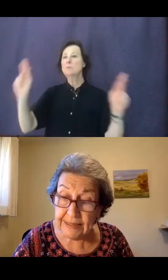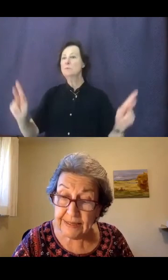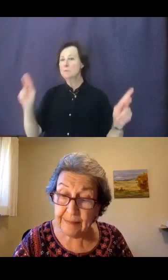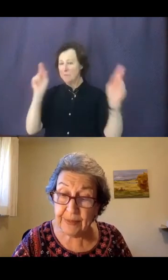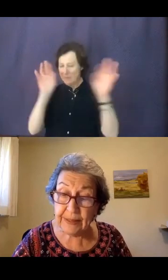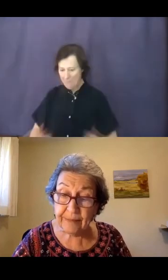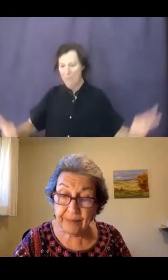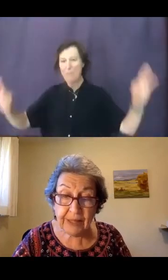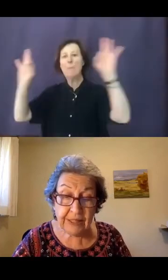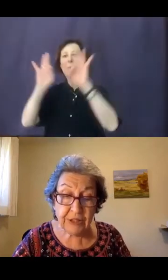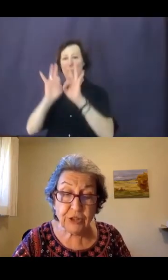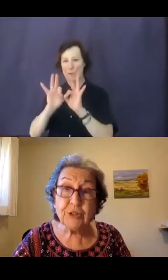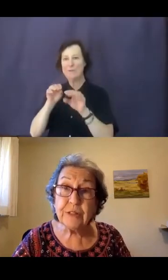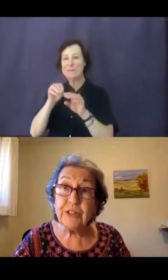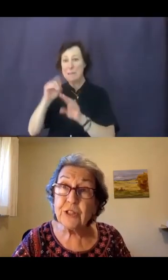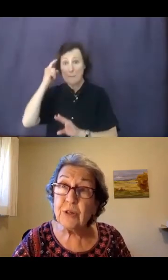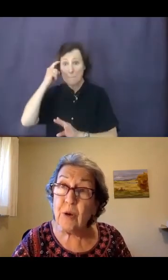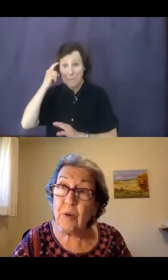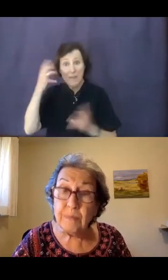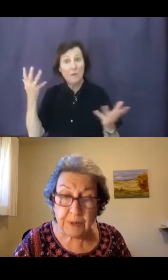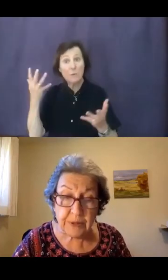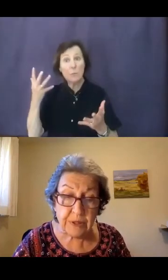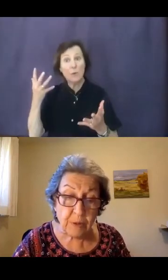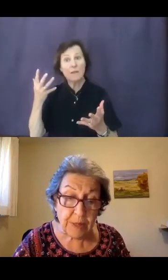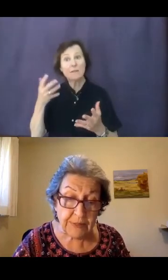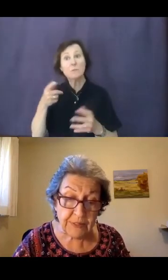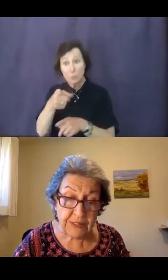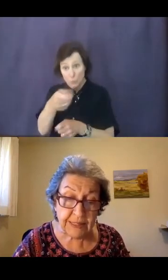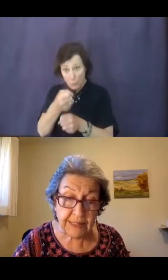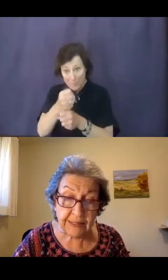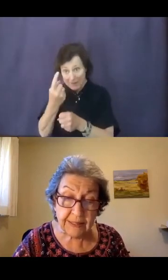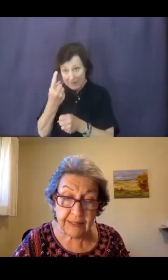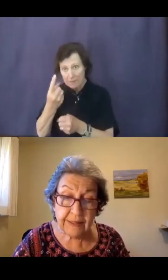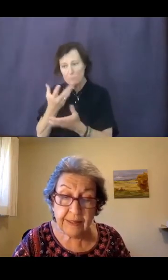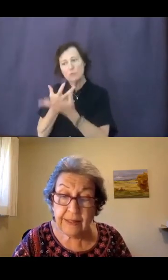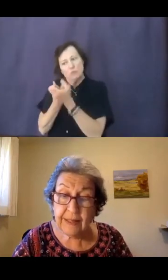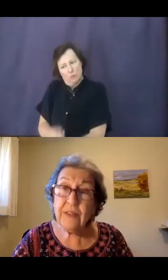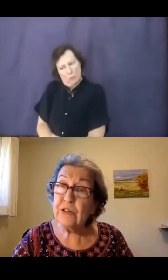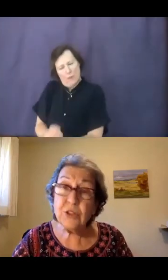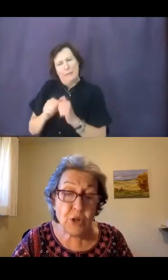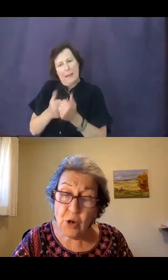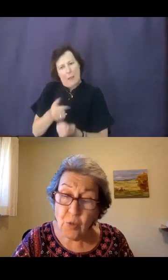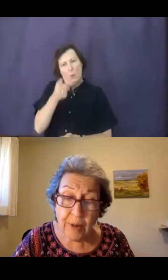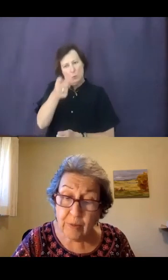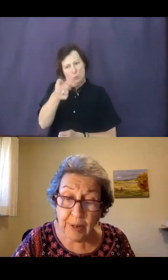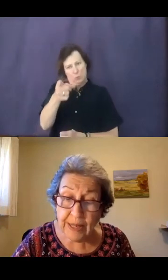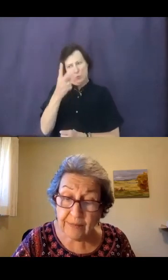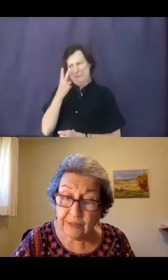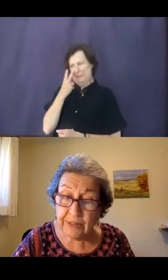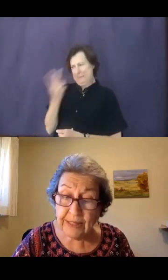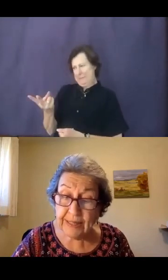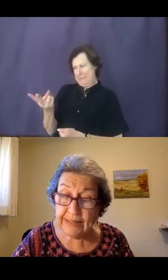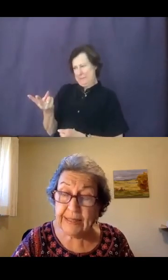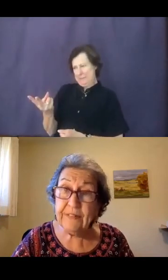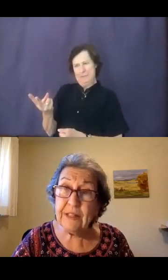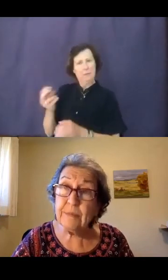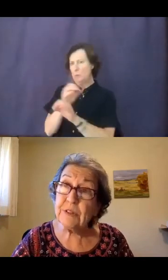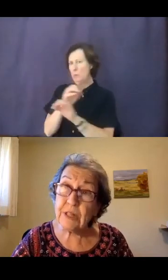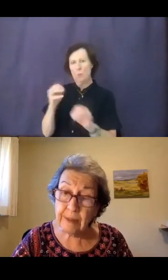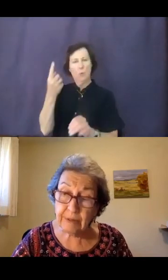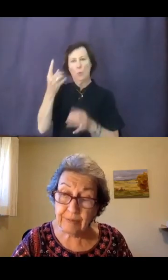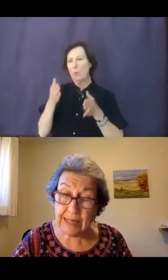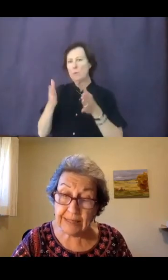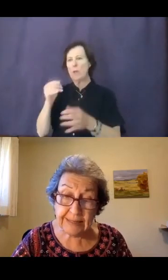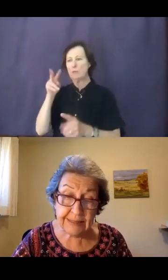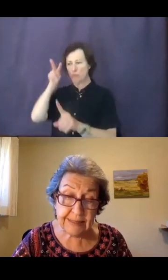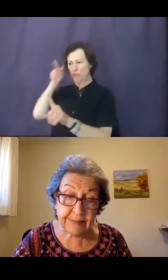create something is to trust your own personal way of seeing. There's no one way of looking at even the most